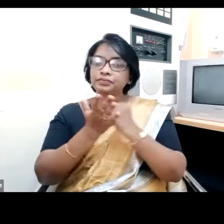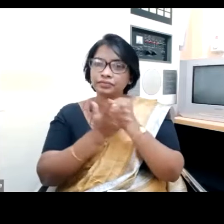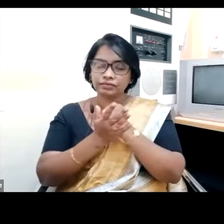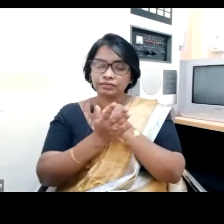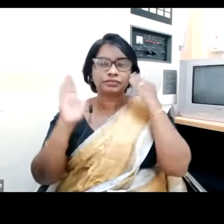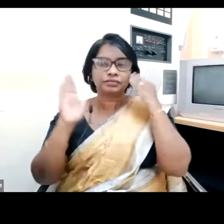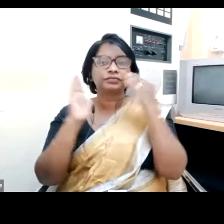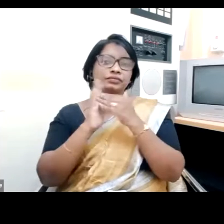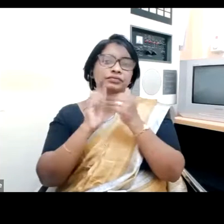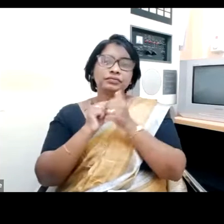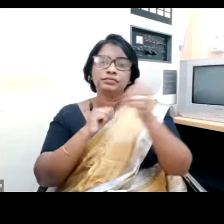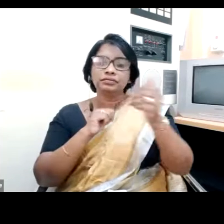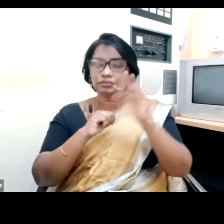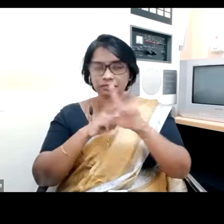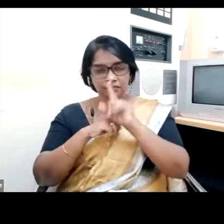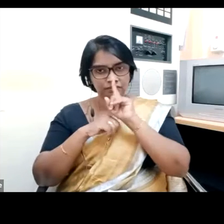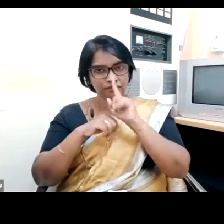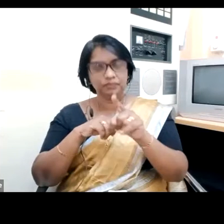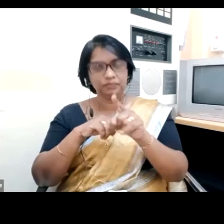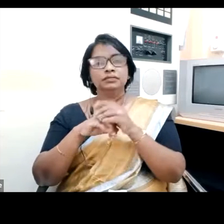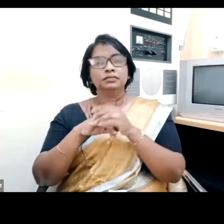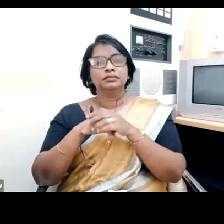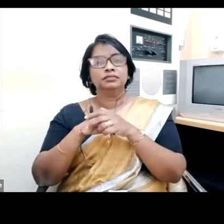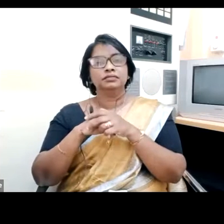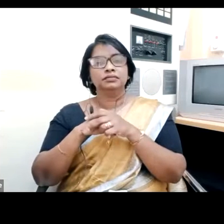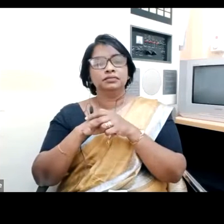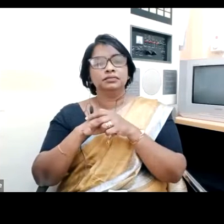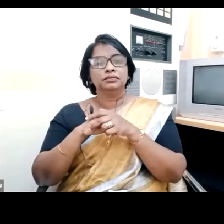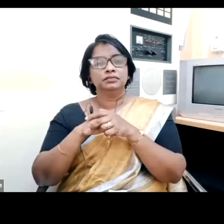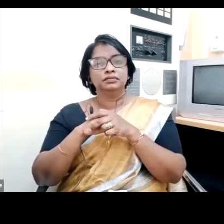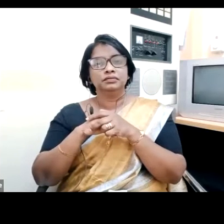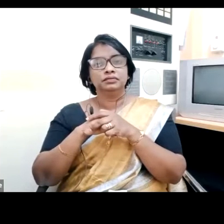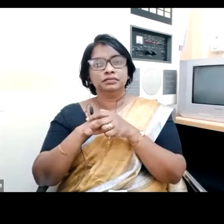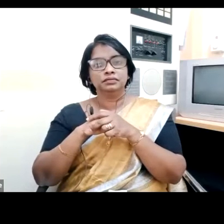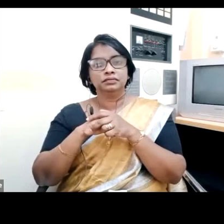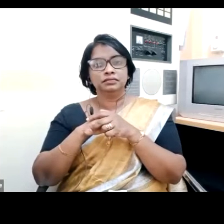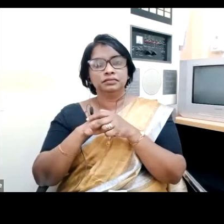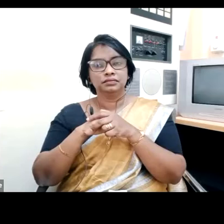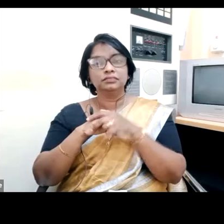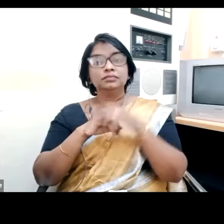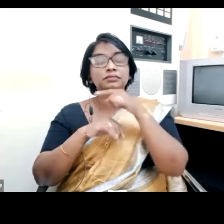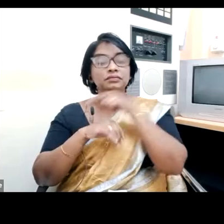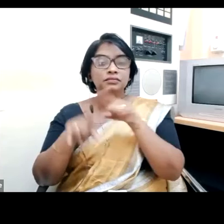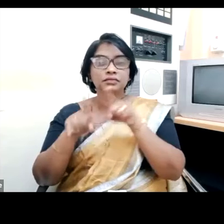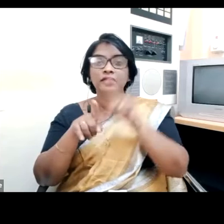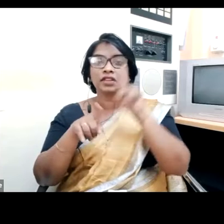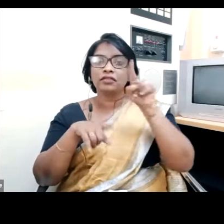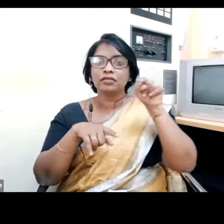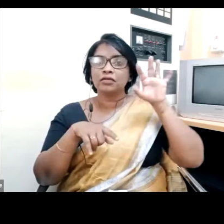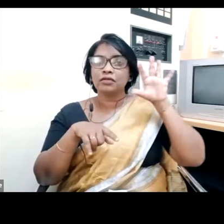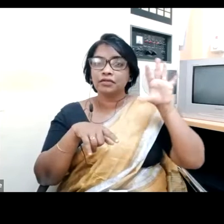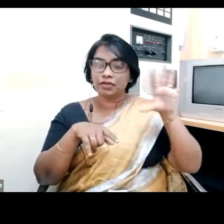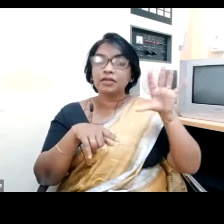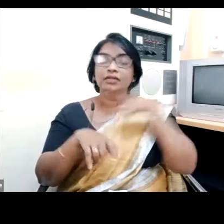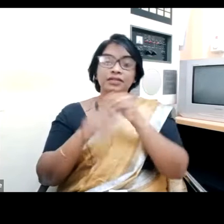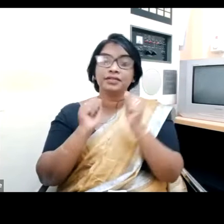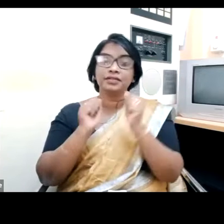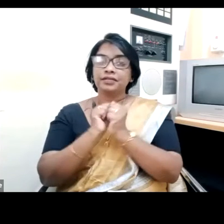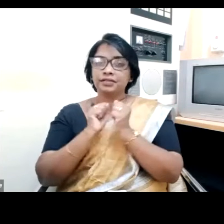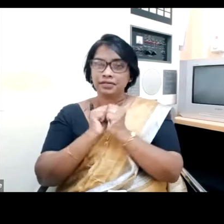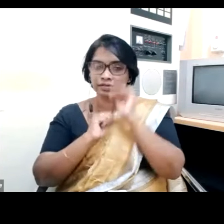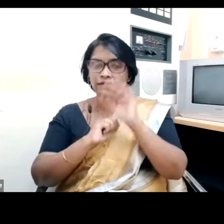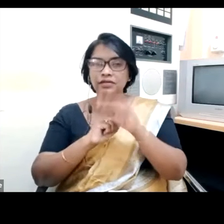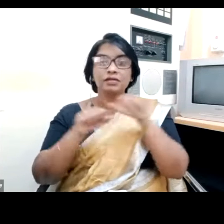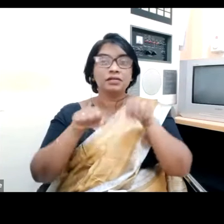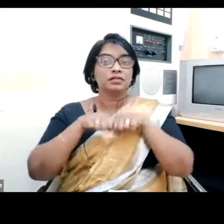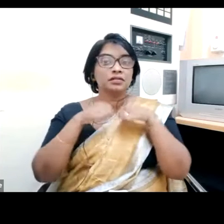date, Business Ambition for 1.5 campaign has engaged more than 965 companies. This campaign is also part